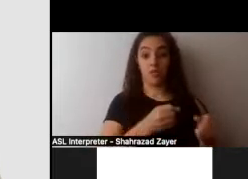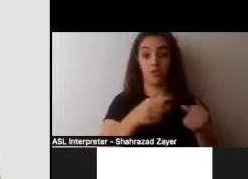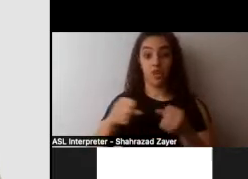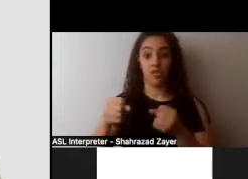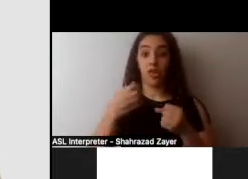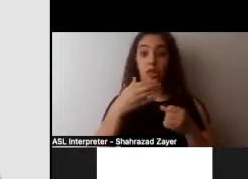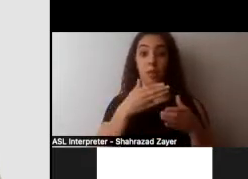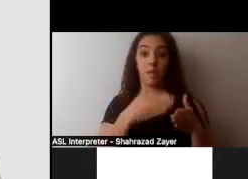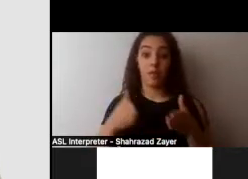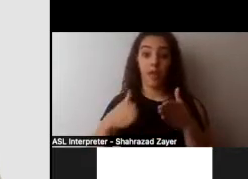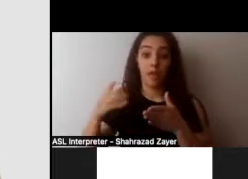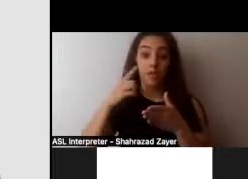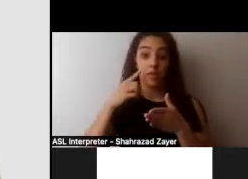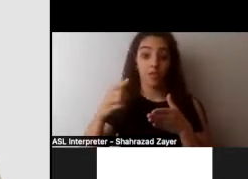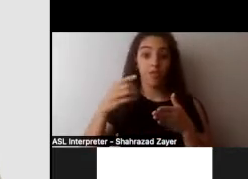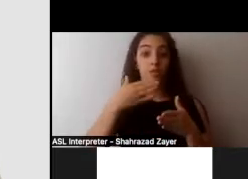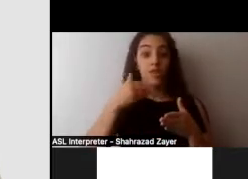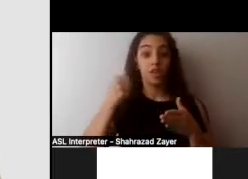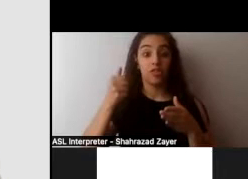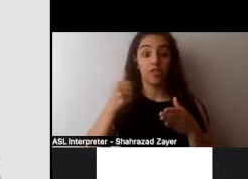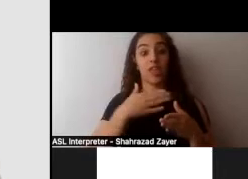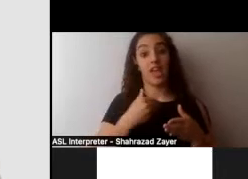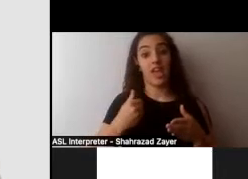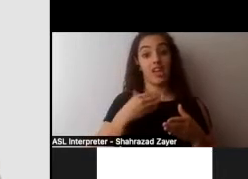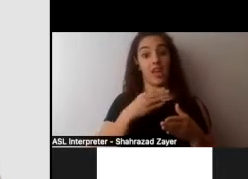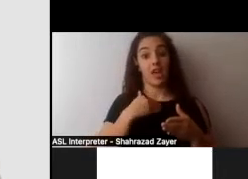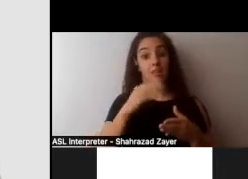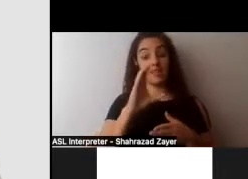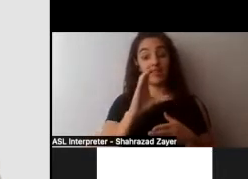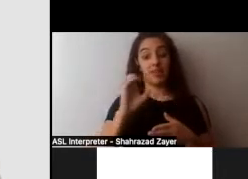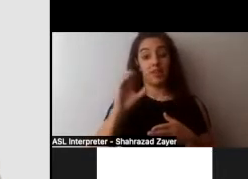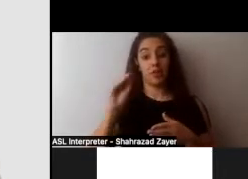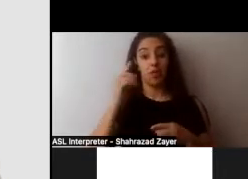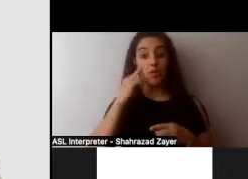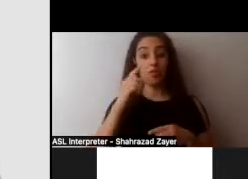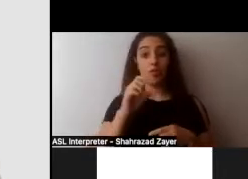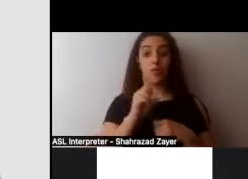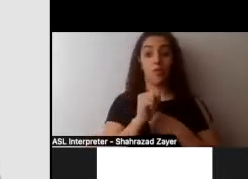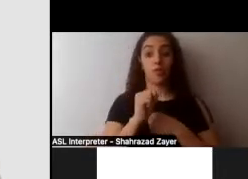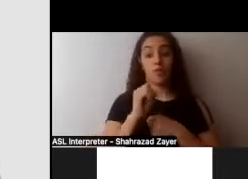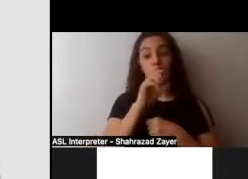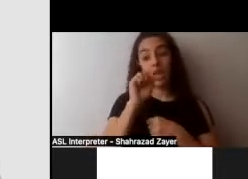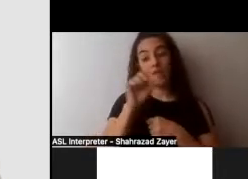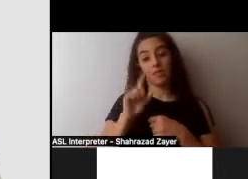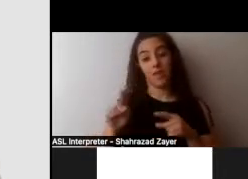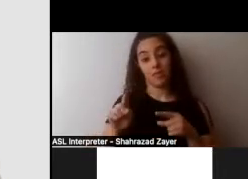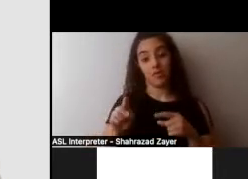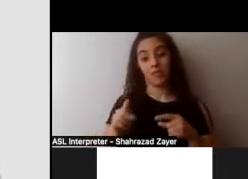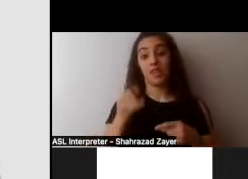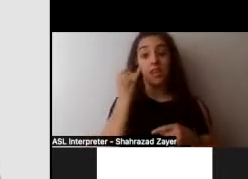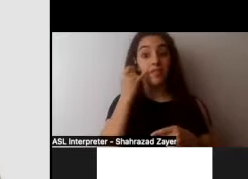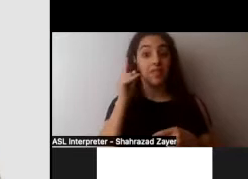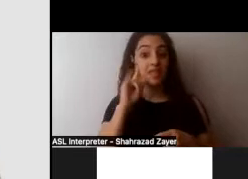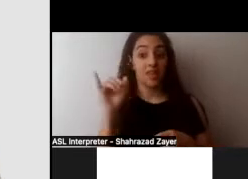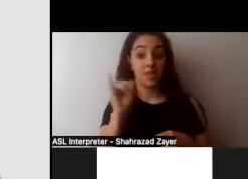CEO of Alzheimer's Orange County. If we all sound a bit like we're reading from a script today,